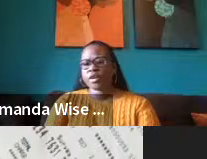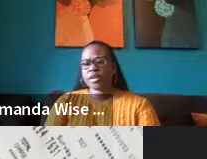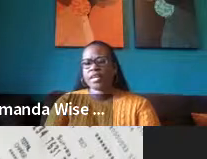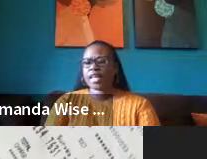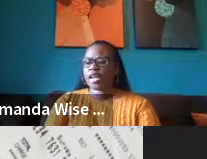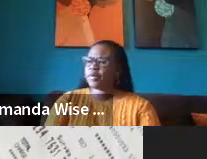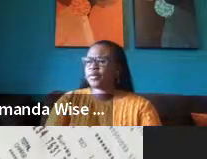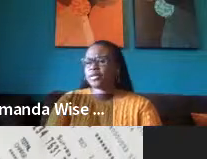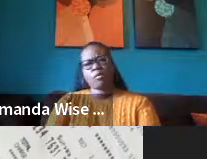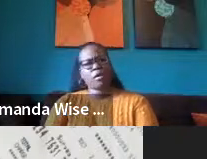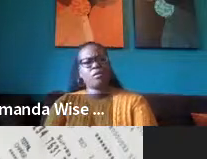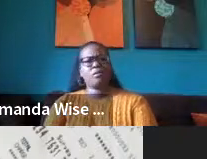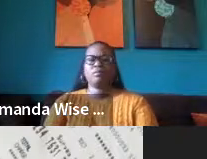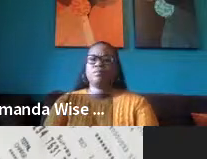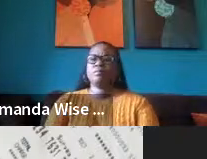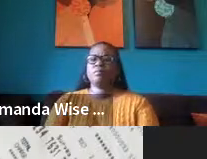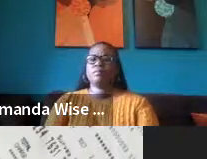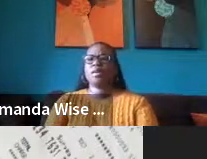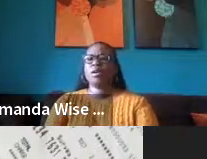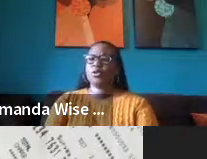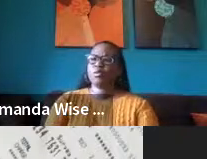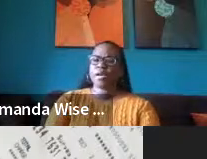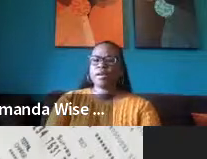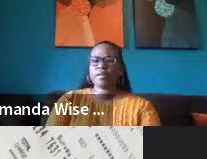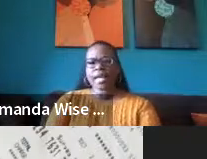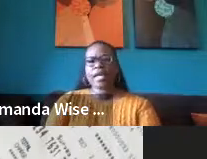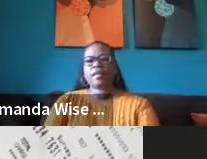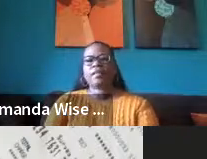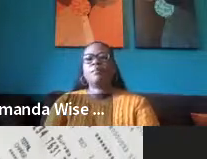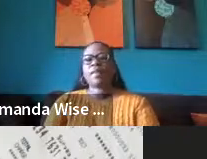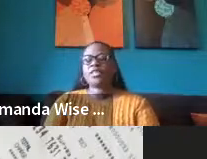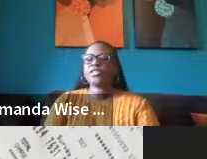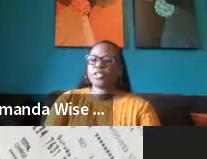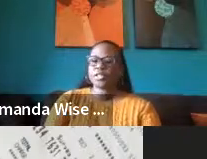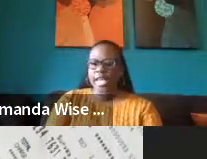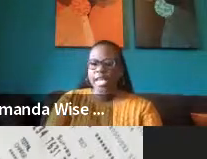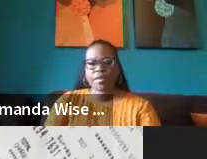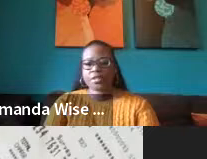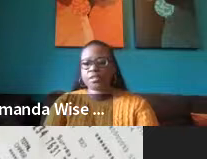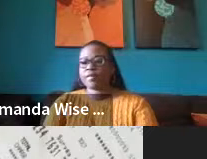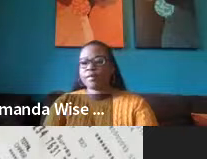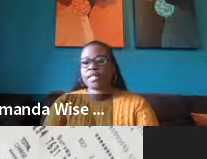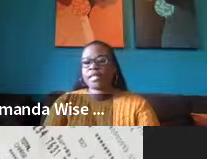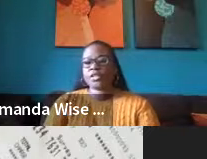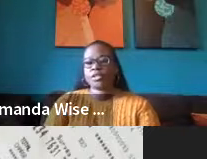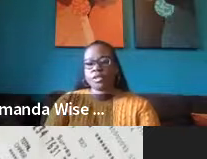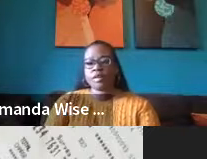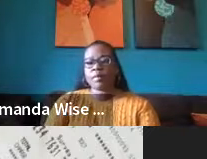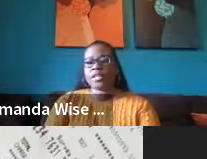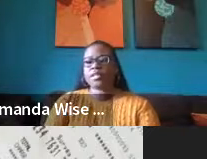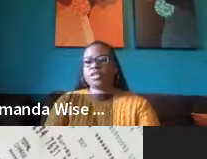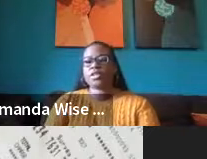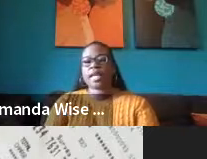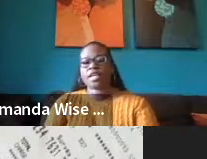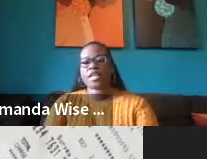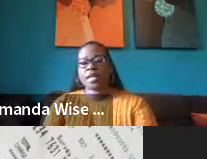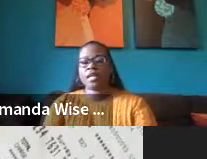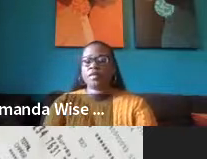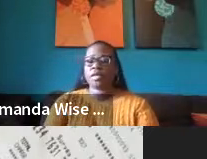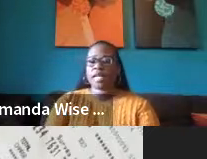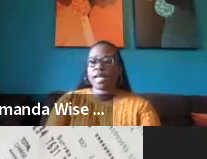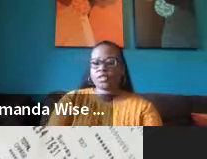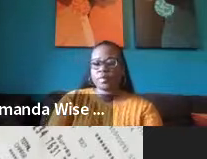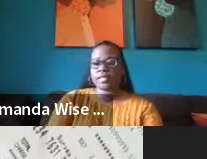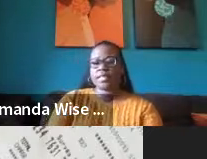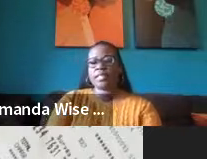she was working. A lot of people say, well, oh, you were? Yeah. Make sure that you're taking pictures of everything that you're doing. Make sure that you're documenting